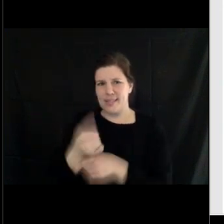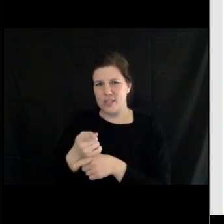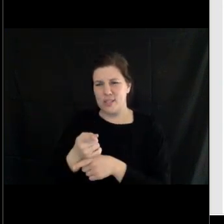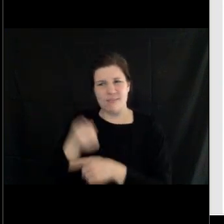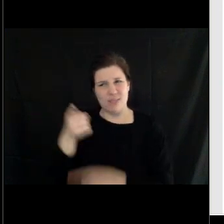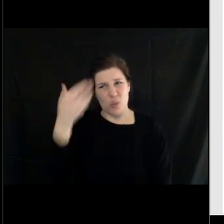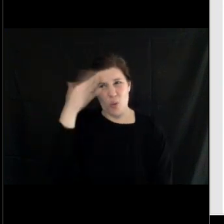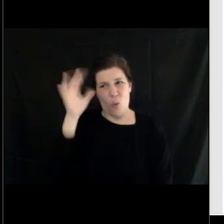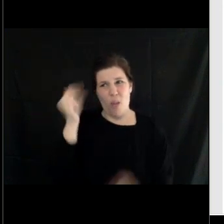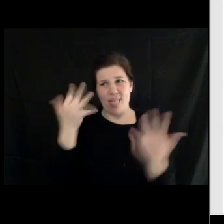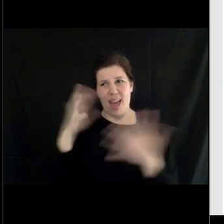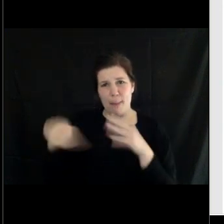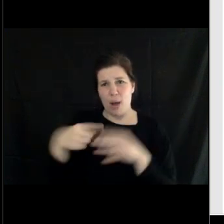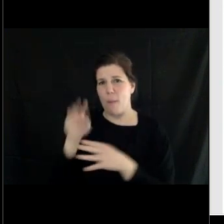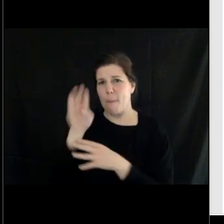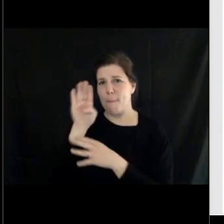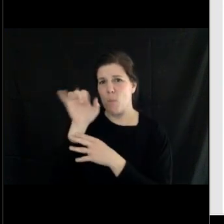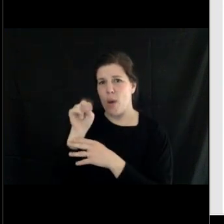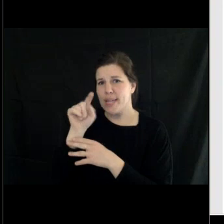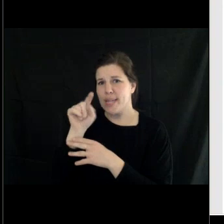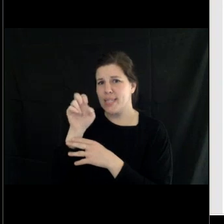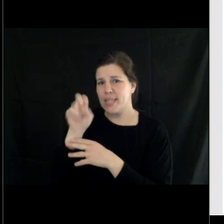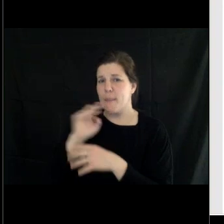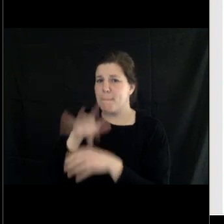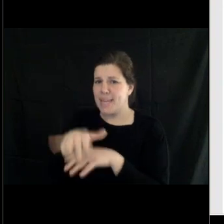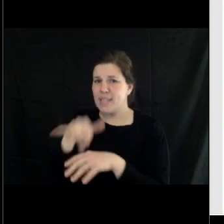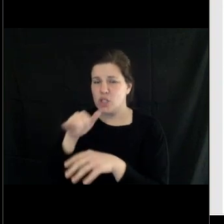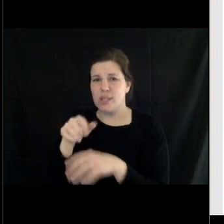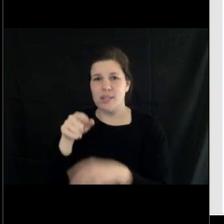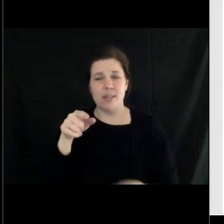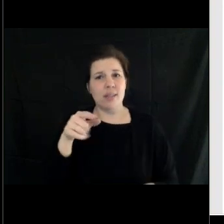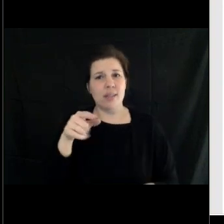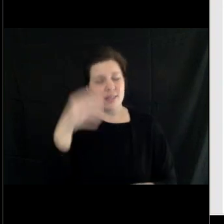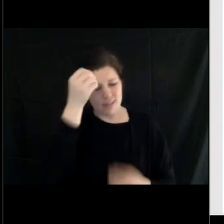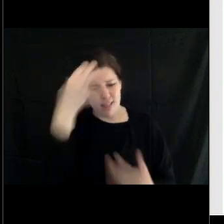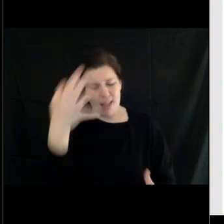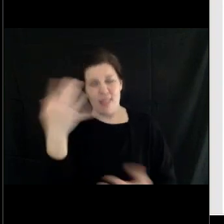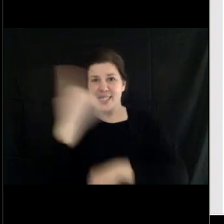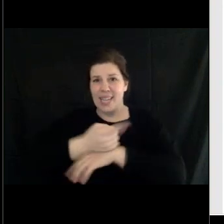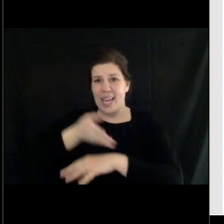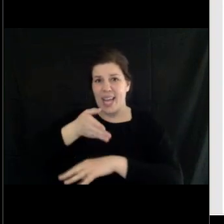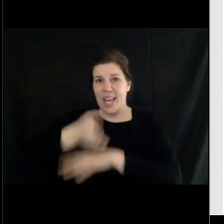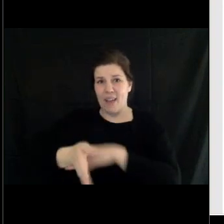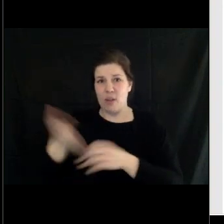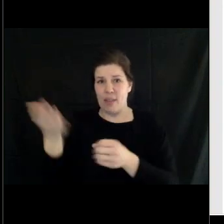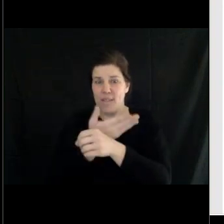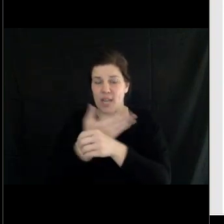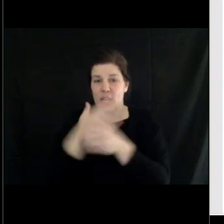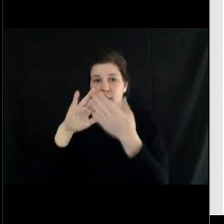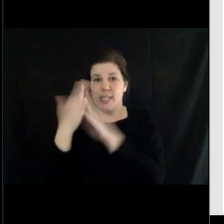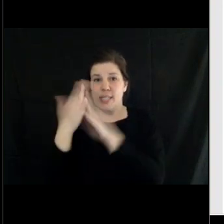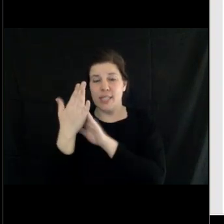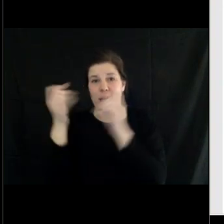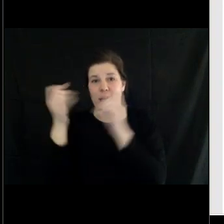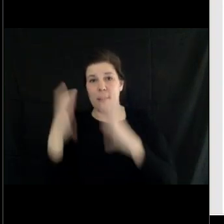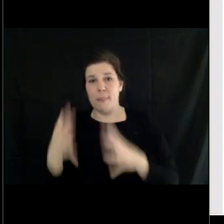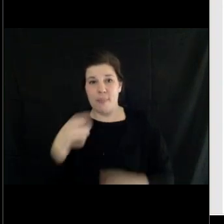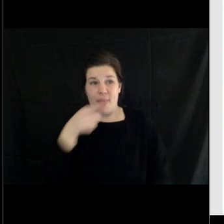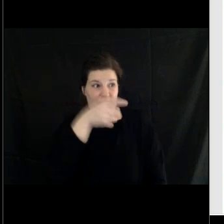you? And just to let everybody know here, the day after they fired the city manager, that man moved into the city manager's